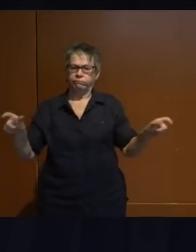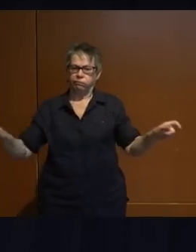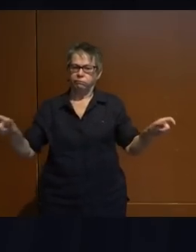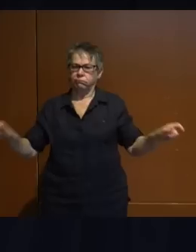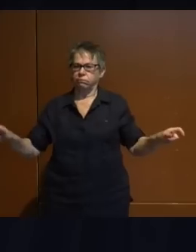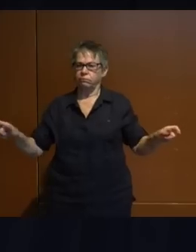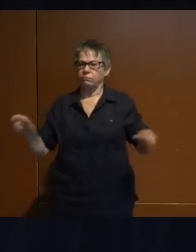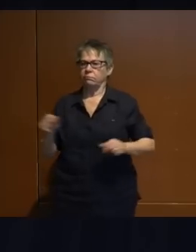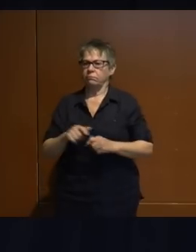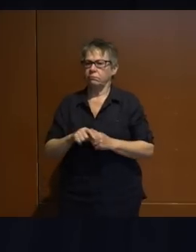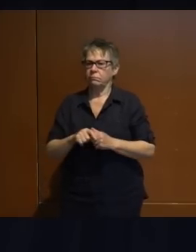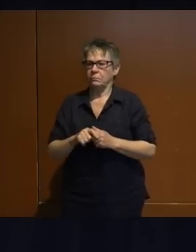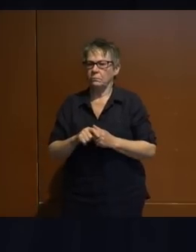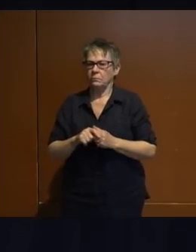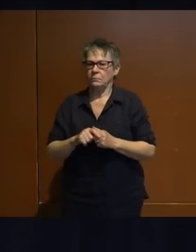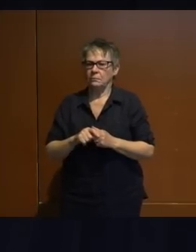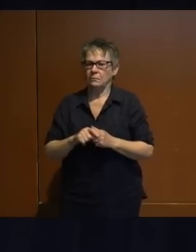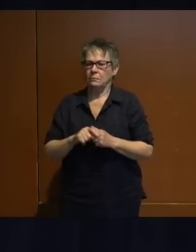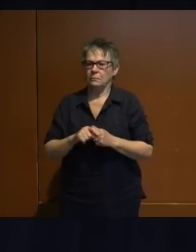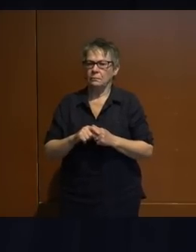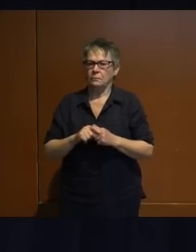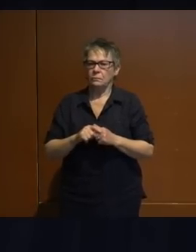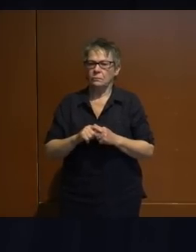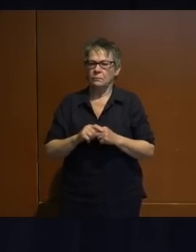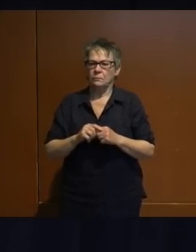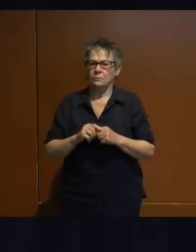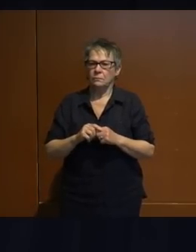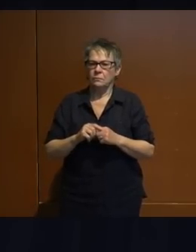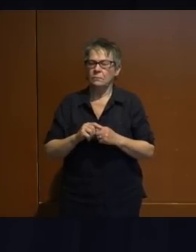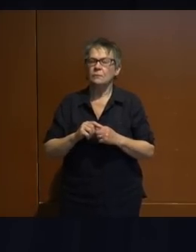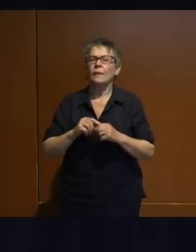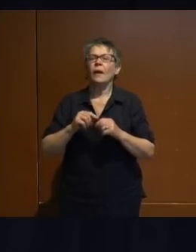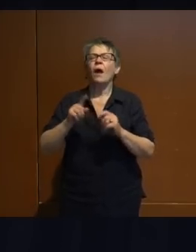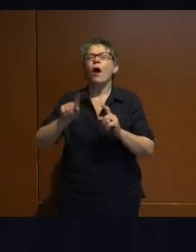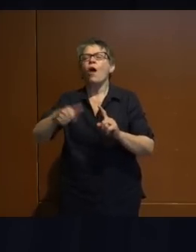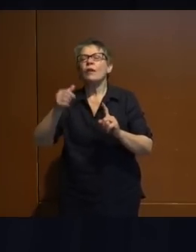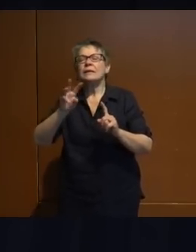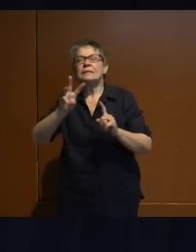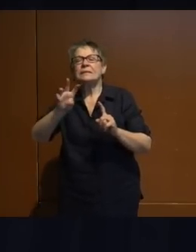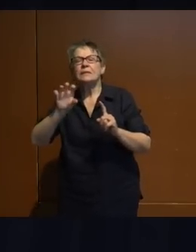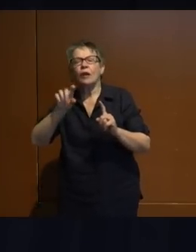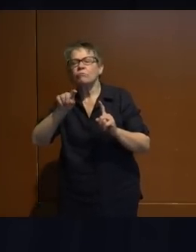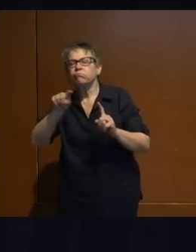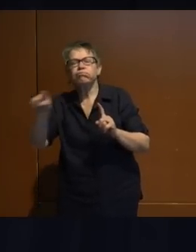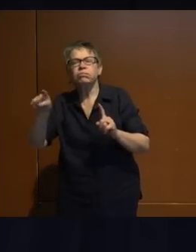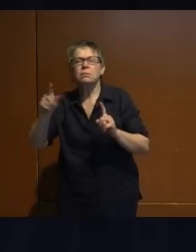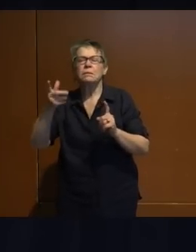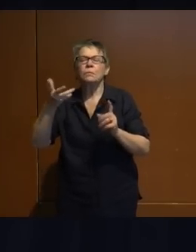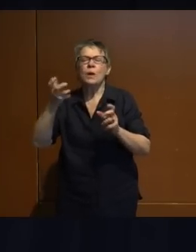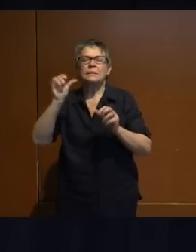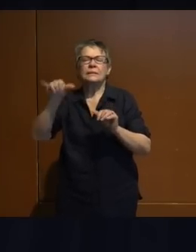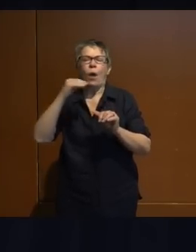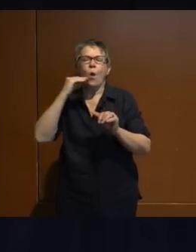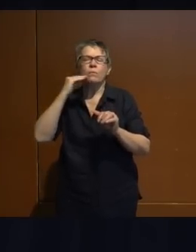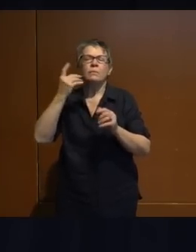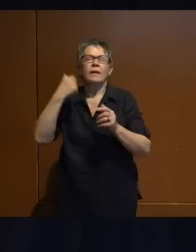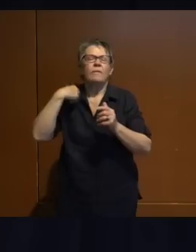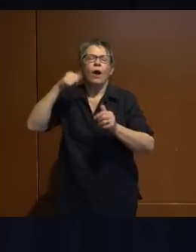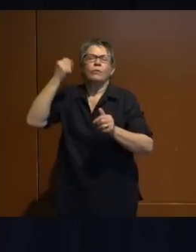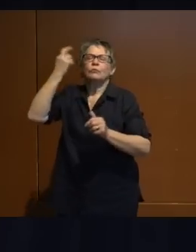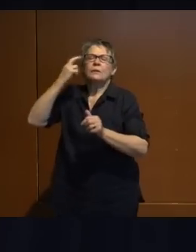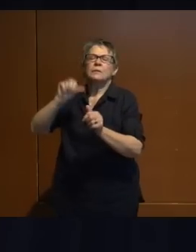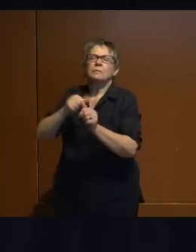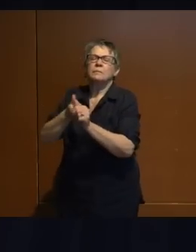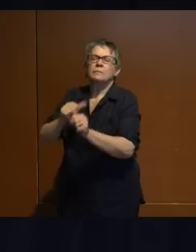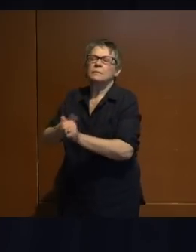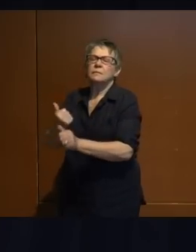a squad or a station or a police department needs assistance, we want to plan for that. With regards to the overnight, there was an incident